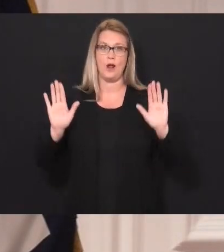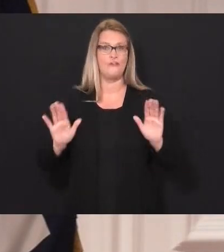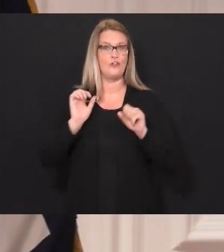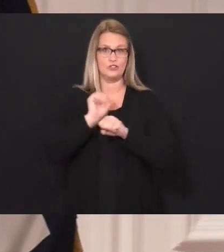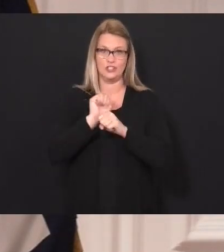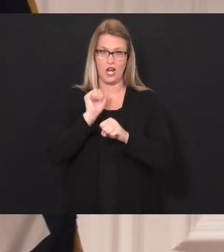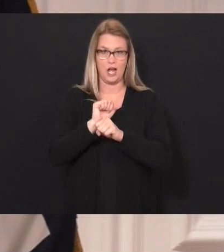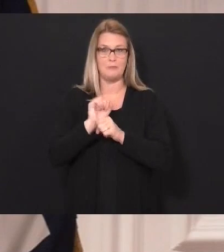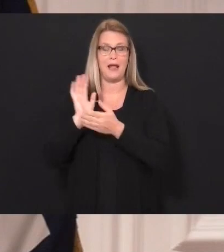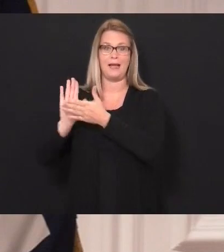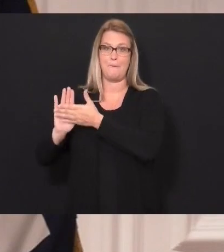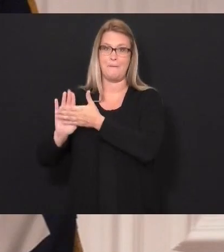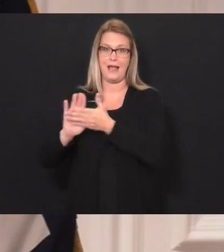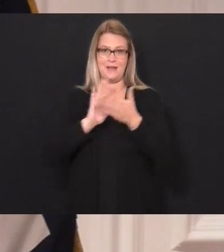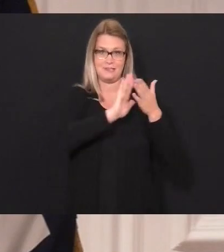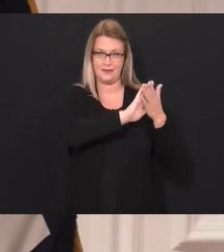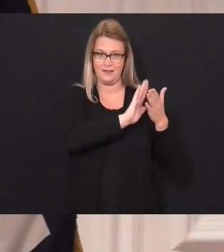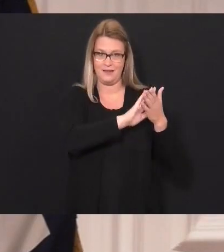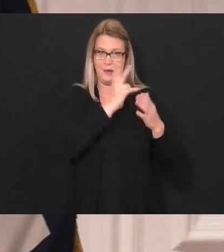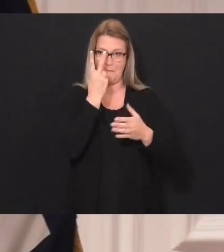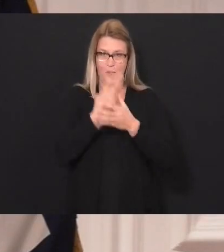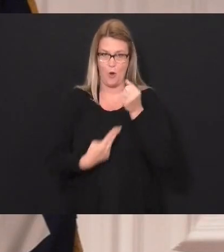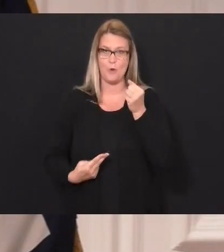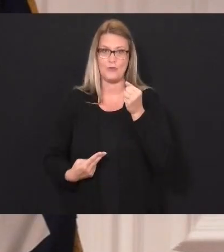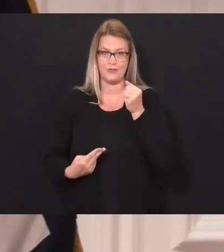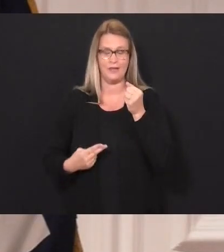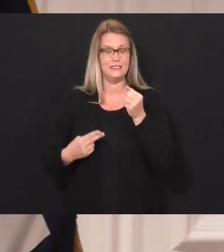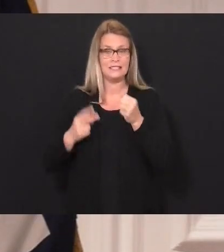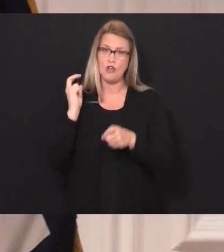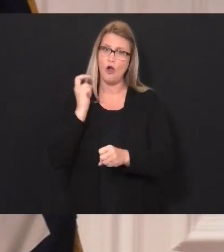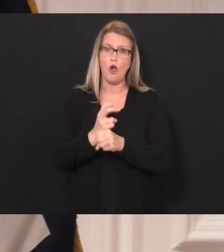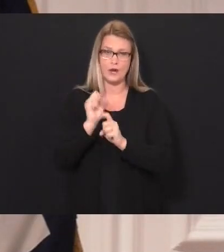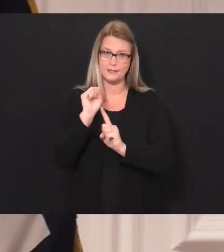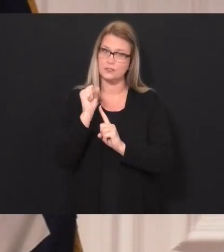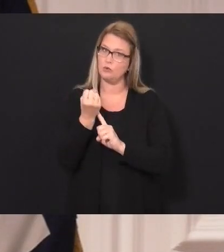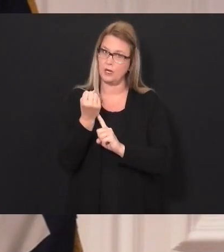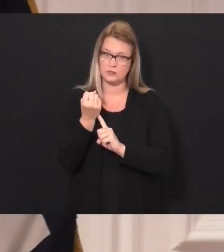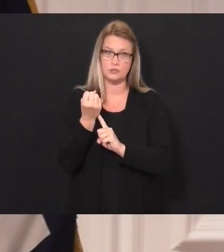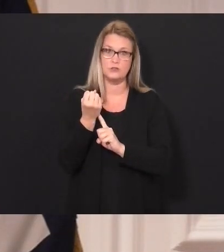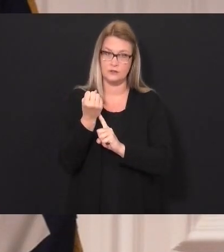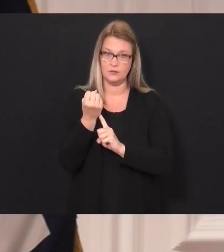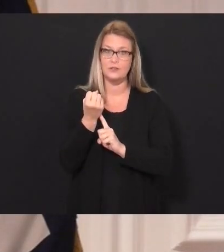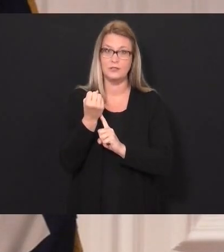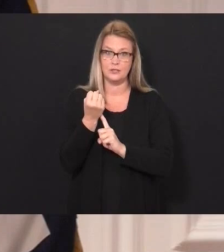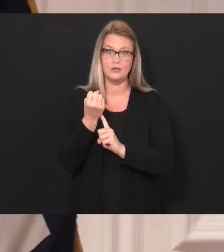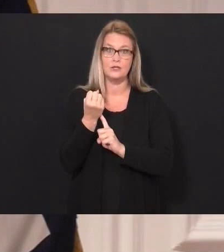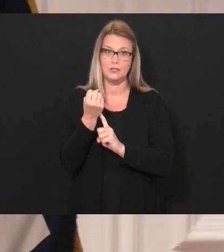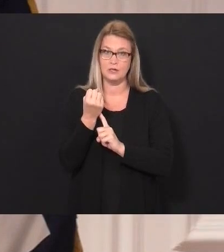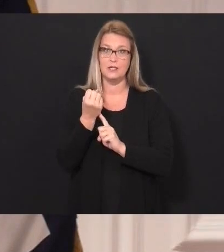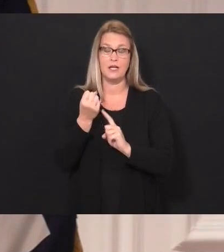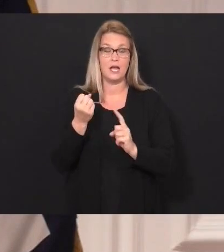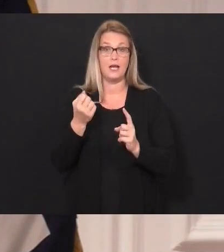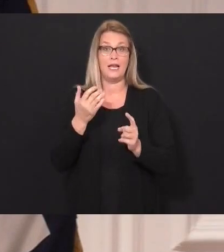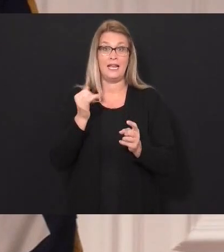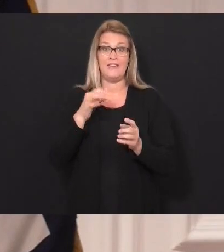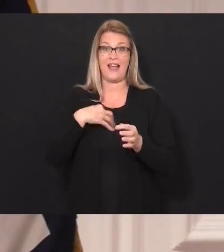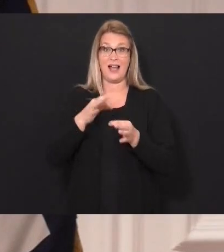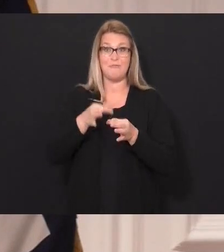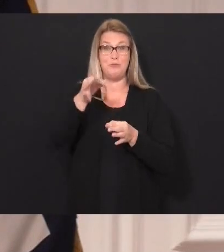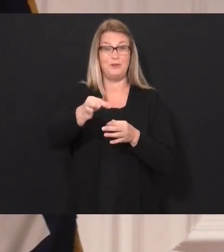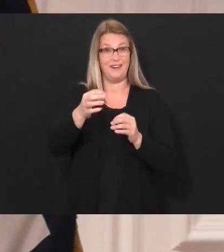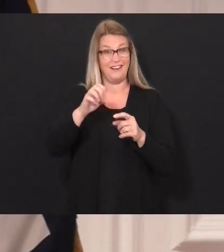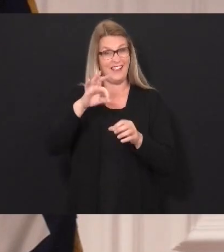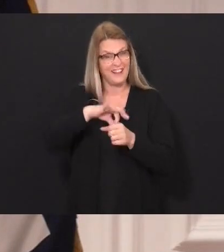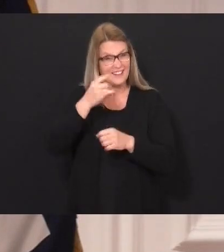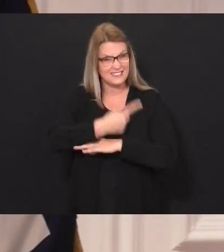and I commend them in every way. It's a tough situation, guys. I mean, that's all there is to it. To extend an election date,